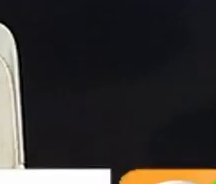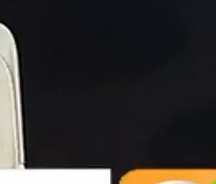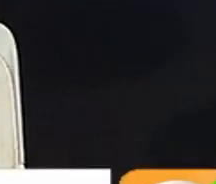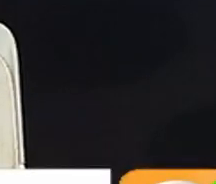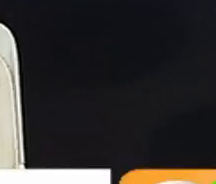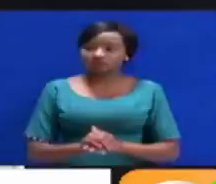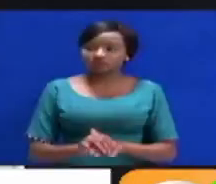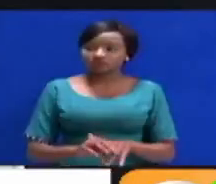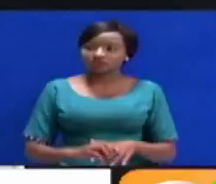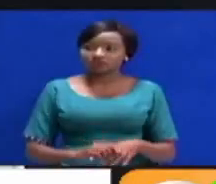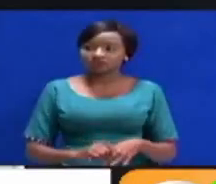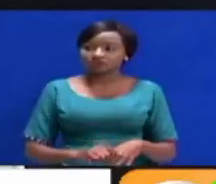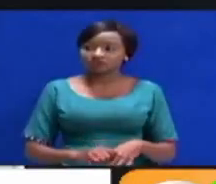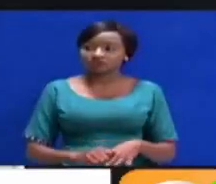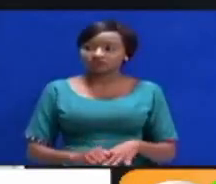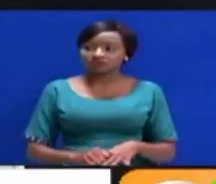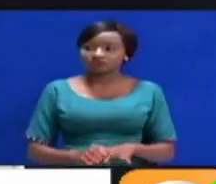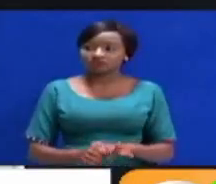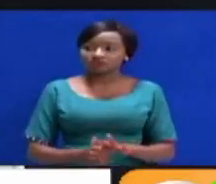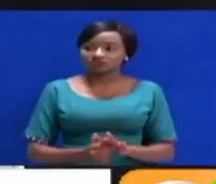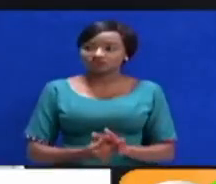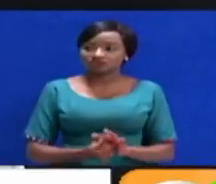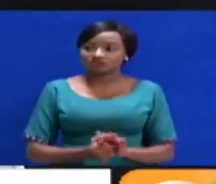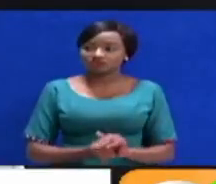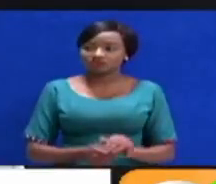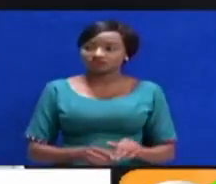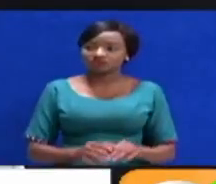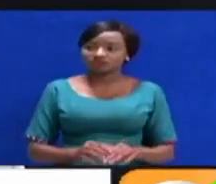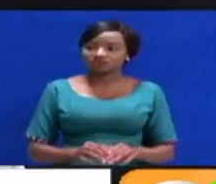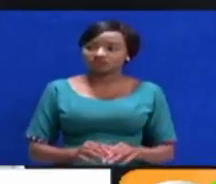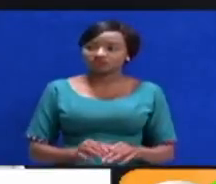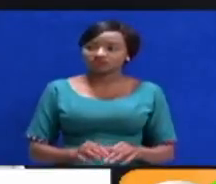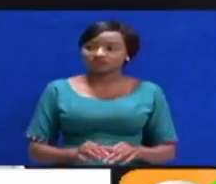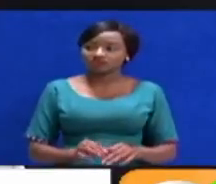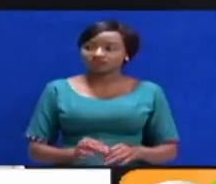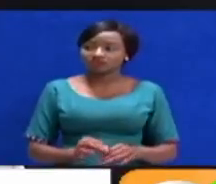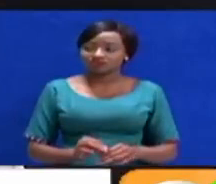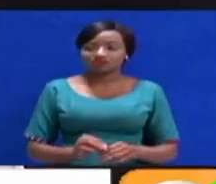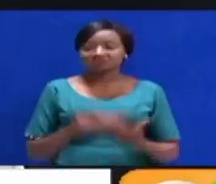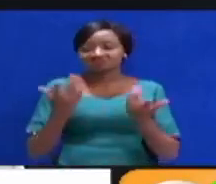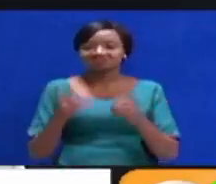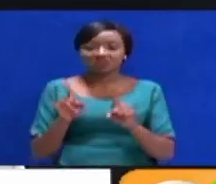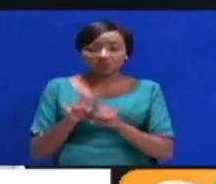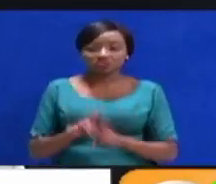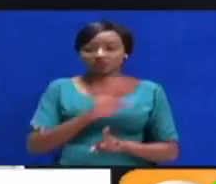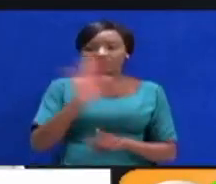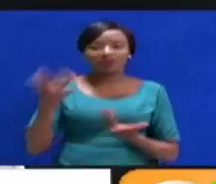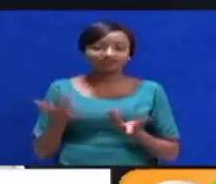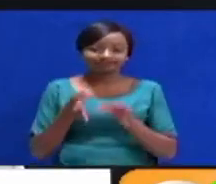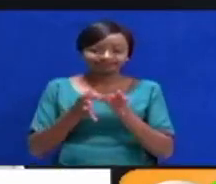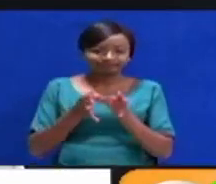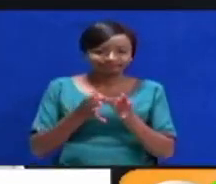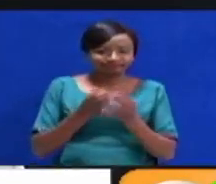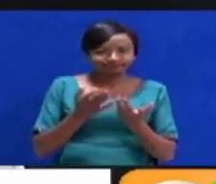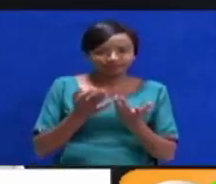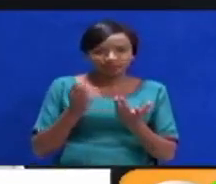the presidency in Kenya is a tailor-made affair in which the electorate and not the candidates get their measurements taken.